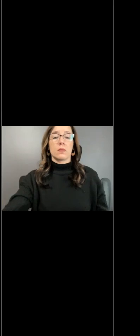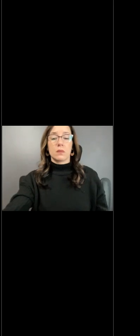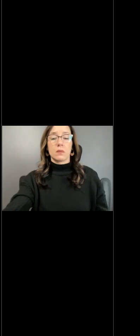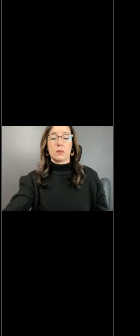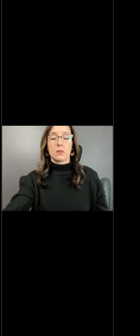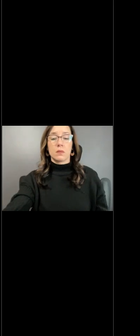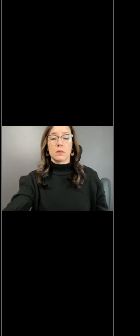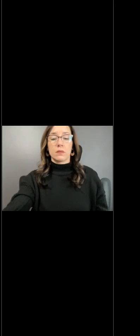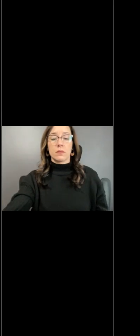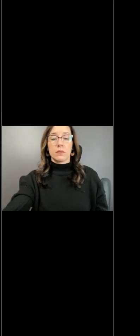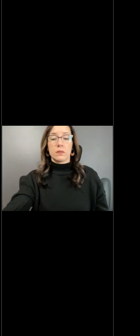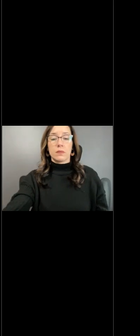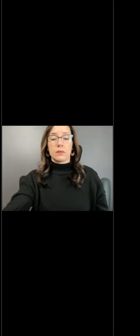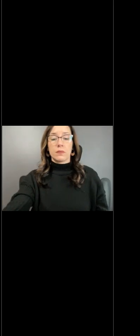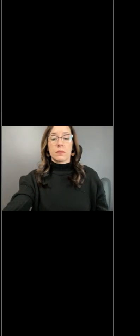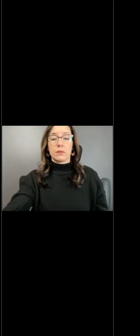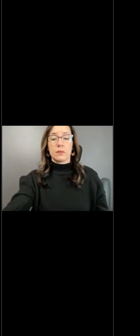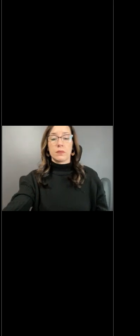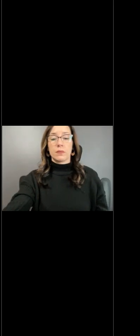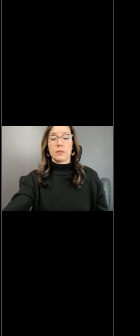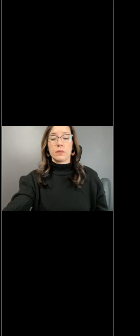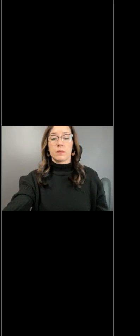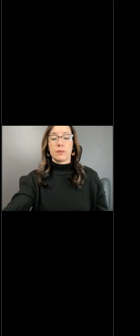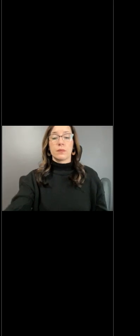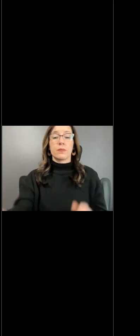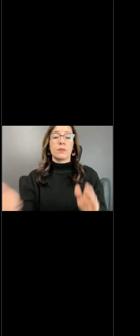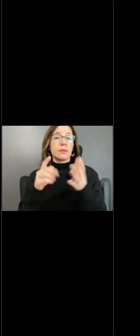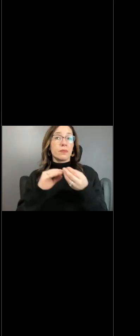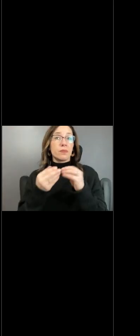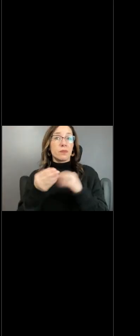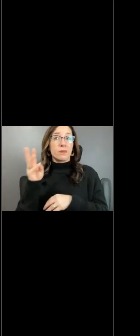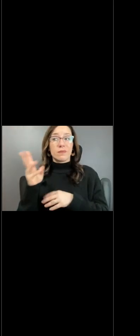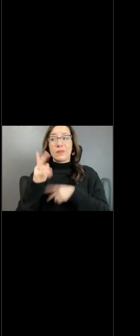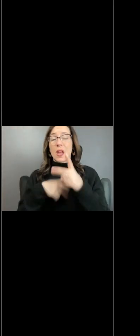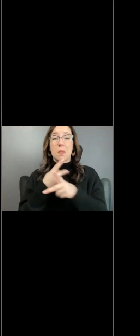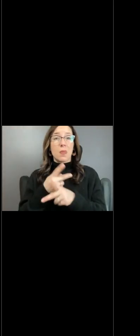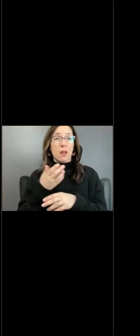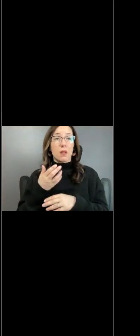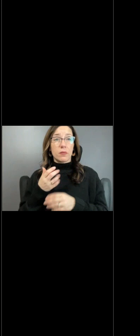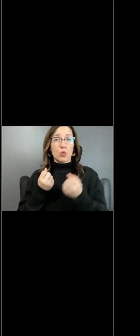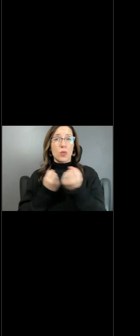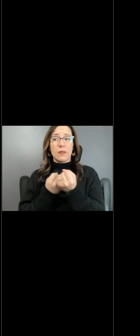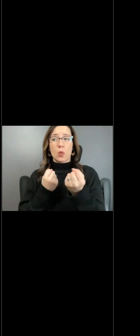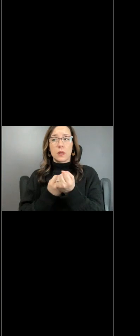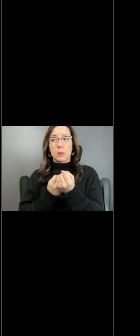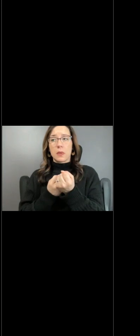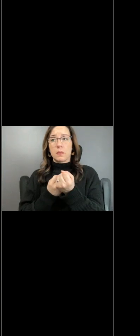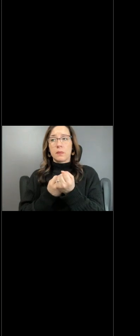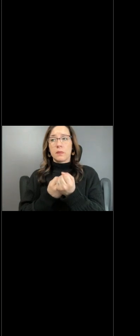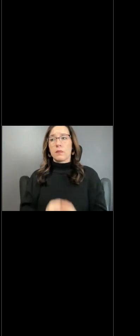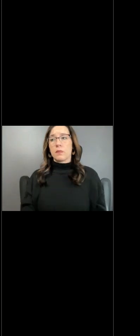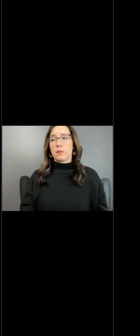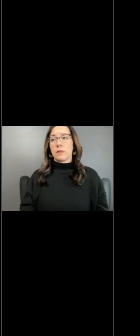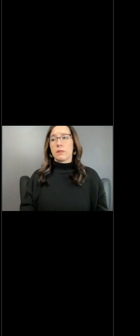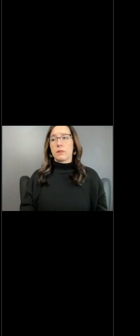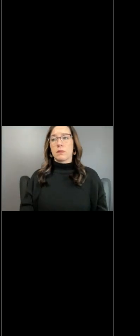Requirement 6, type of reinforcement. Question: what type